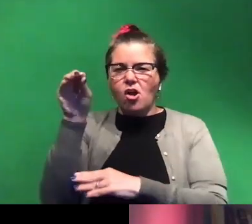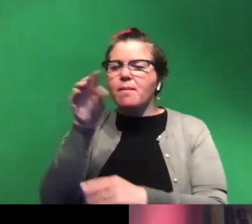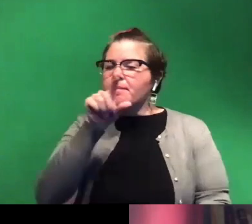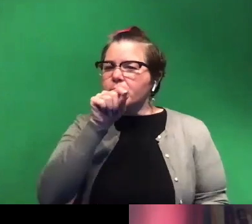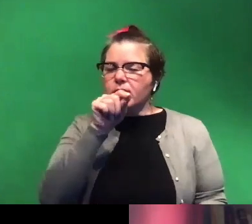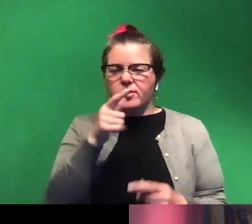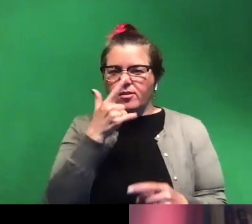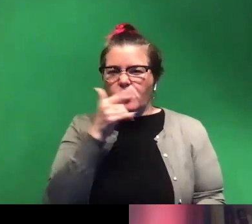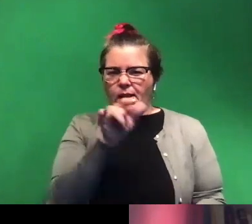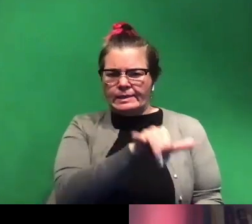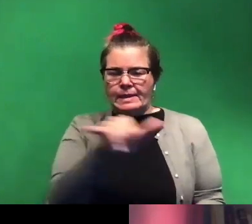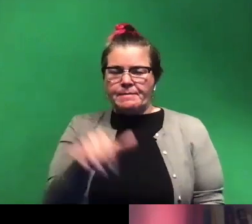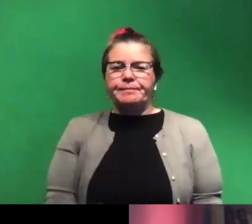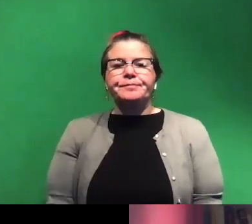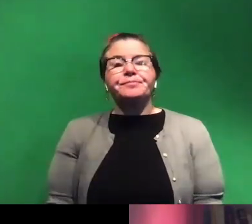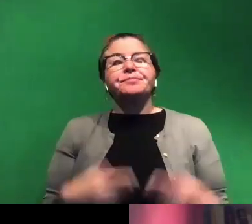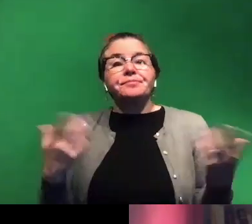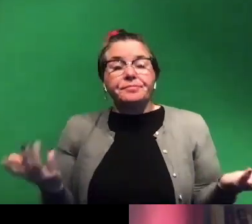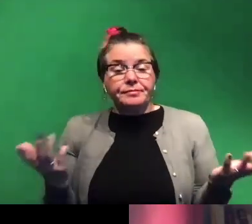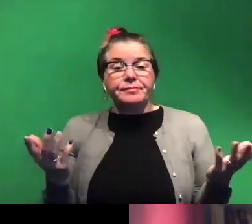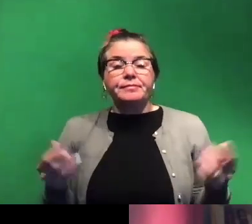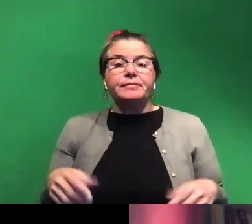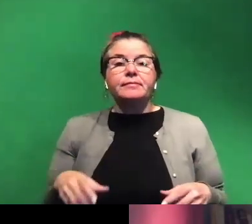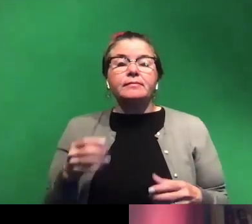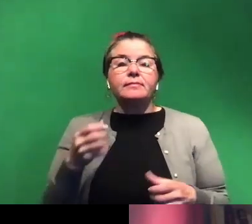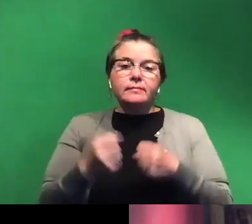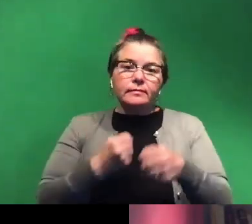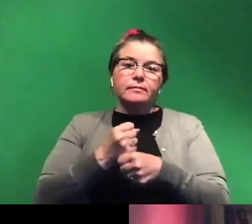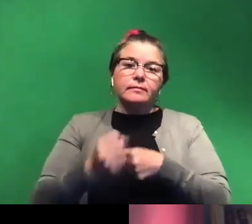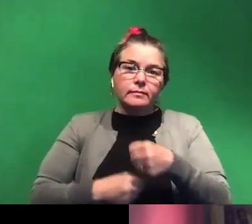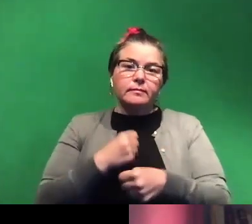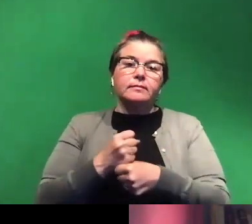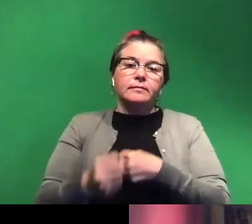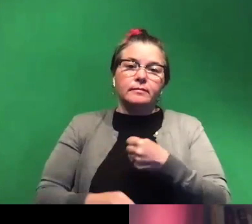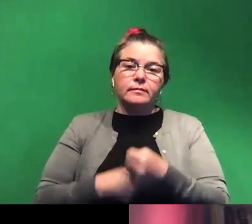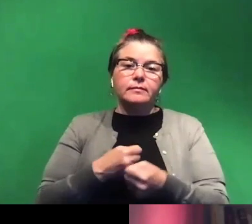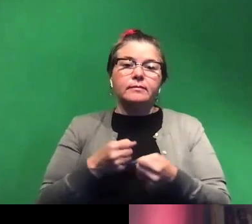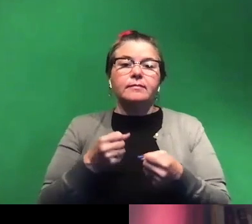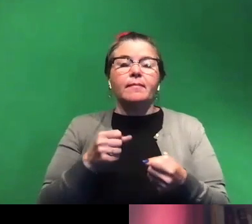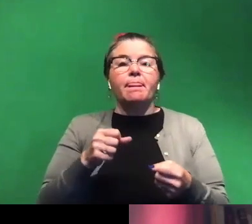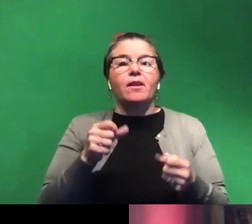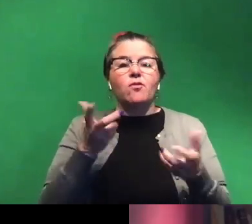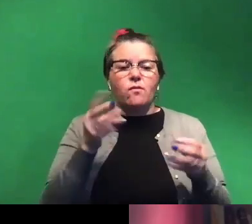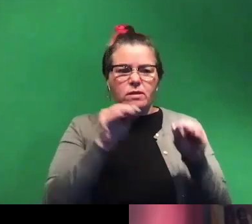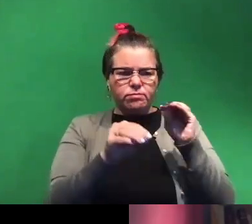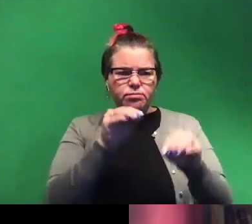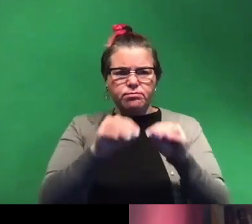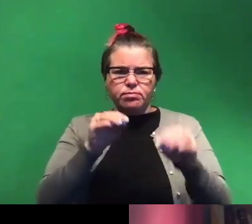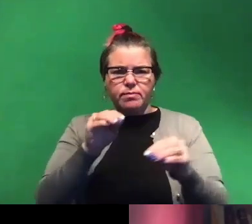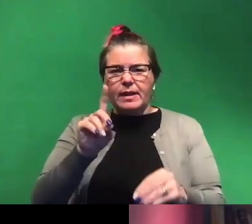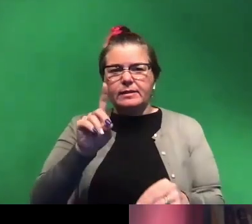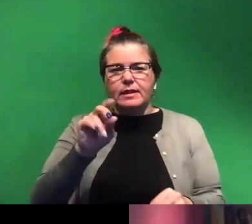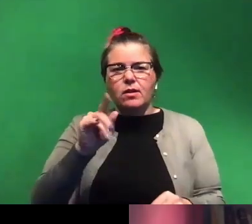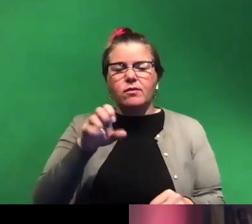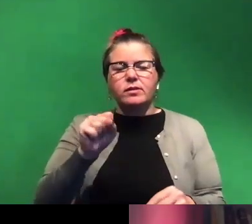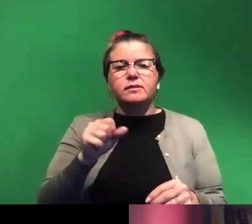like. Well, after all these decades, the rest of Dinochirus was filled in, and it had this kind of like